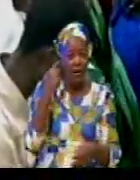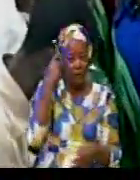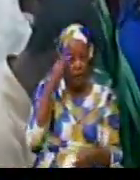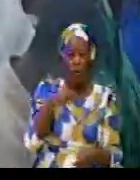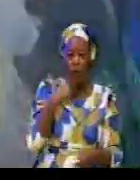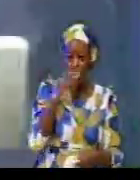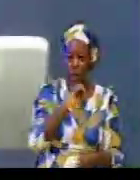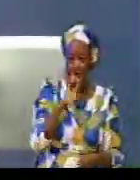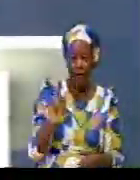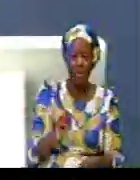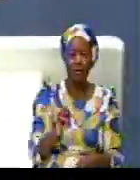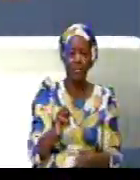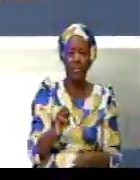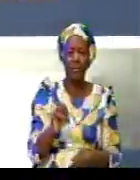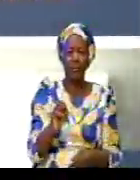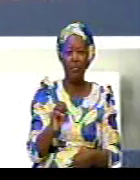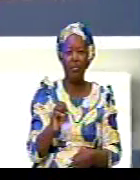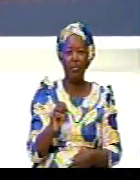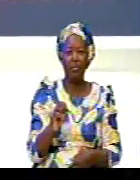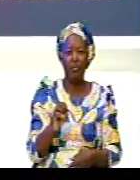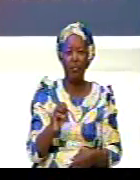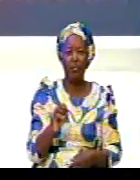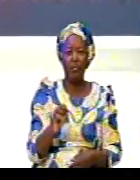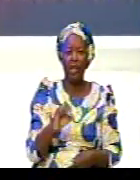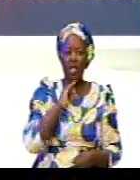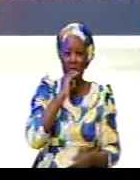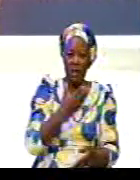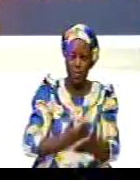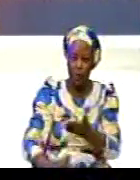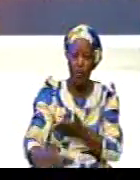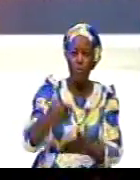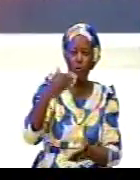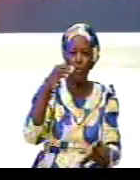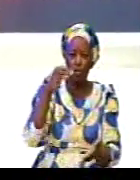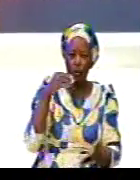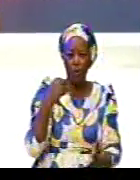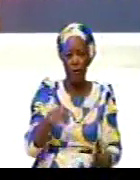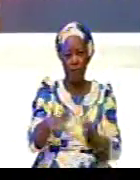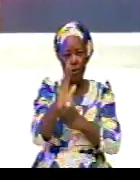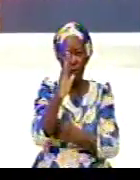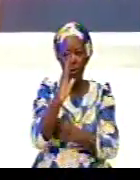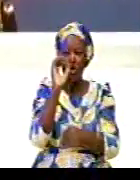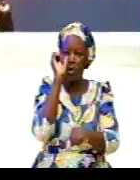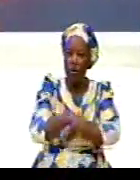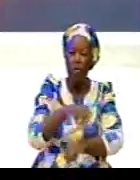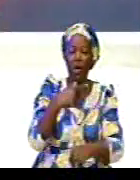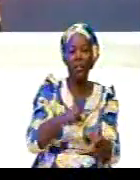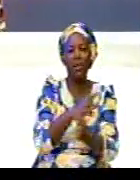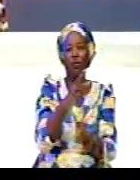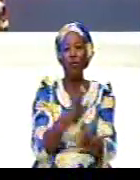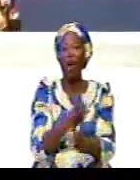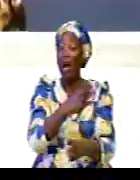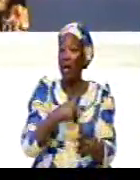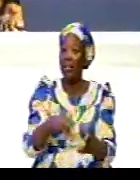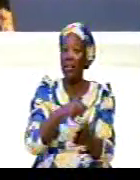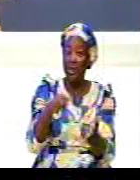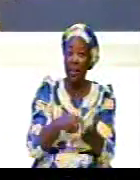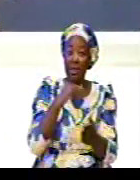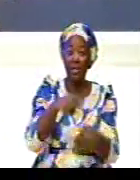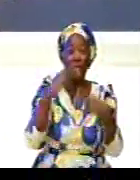name. Look at that again. It says, for whatsoever is born of